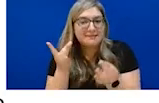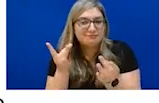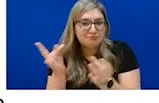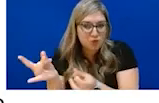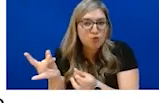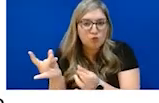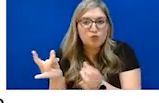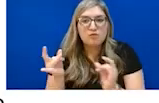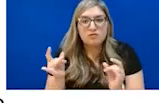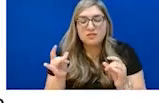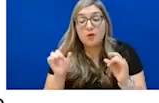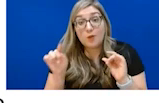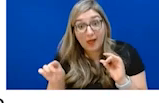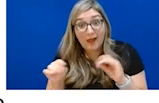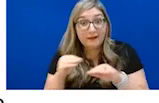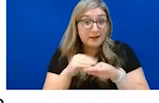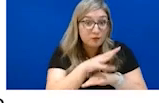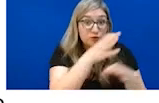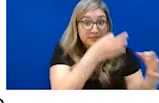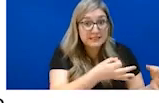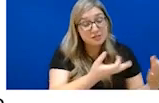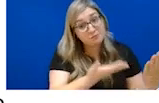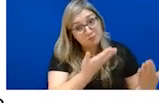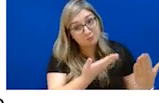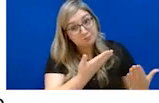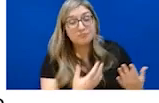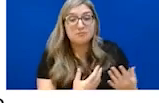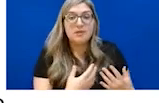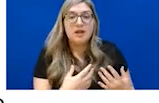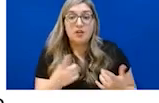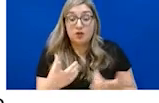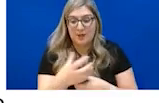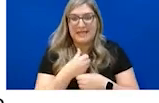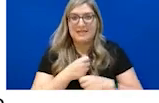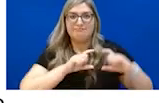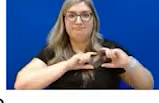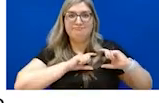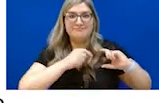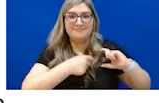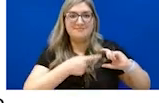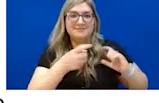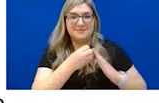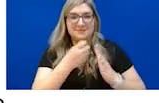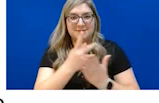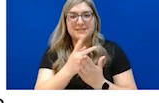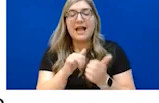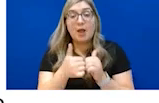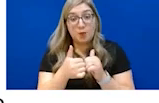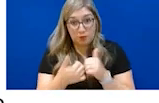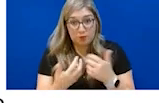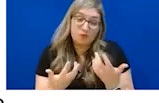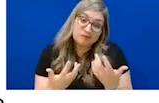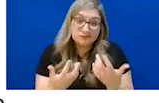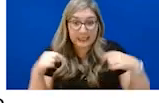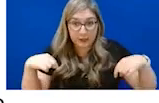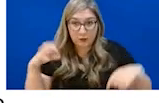can influence their choice. Now, how do you get that badge? Well, at Fresno City College, we do not have